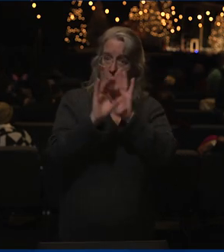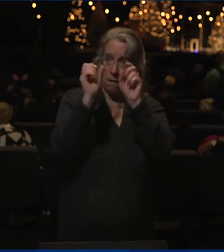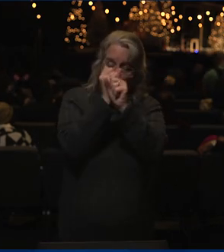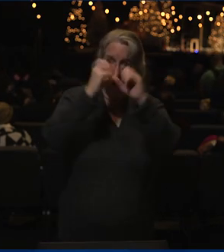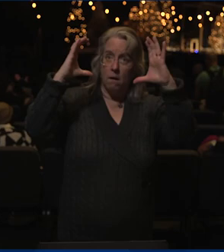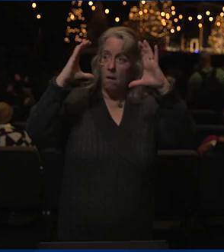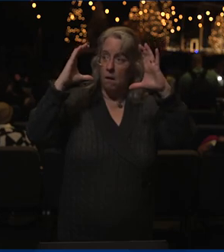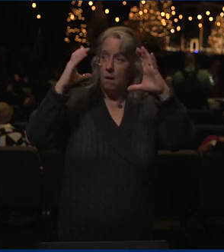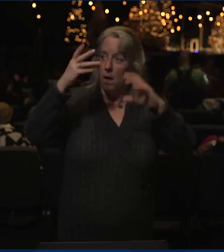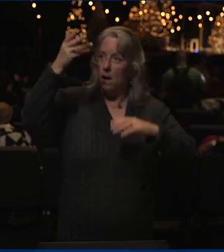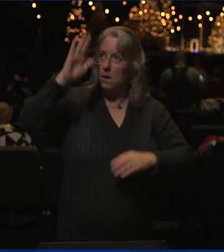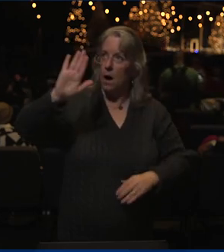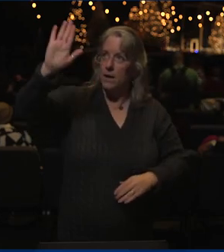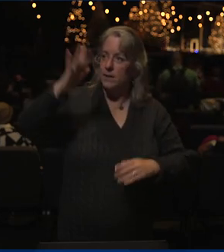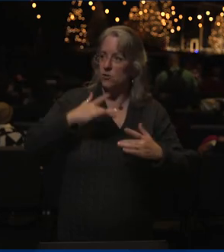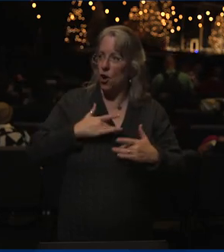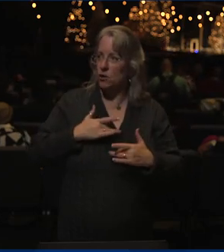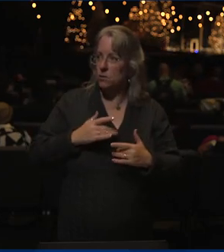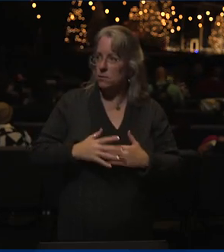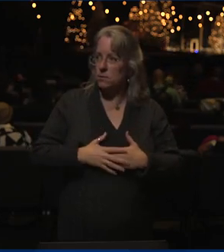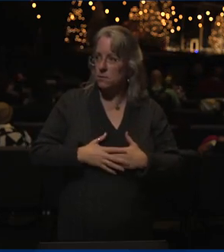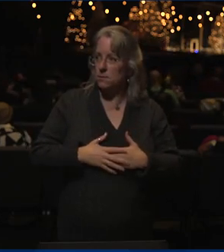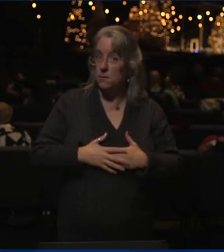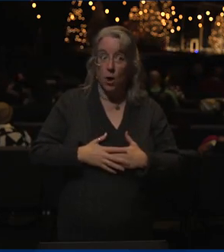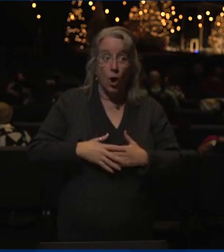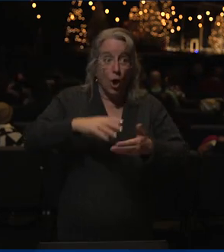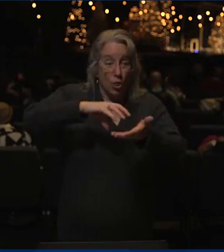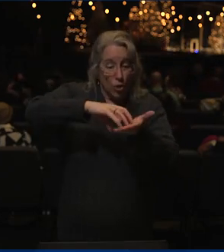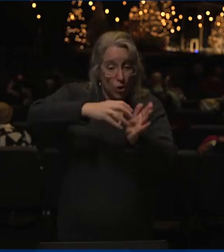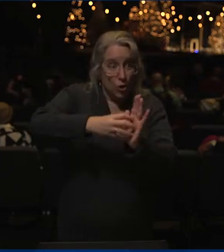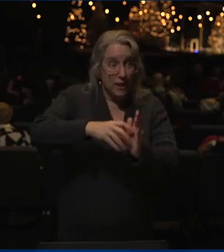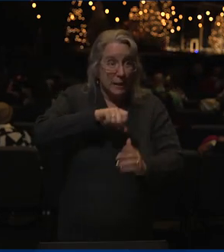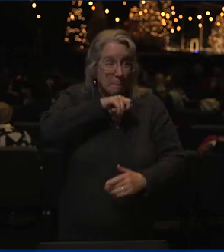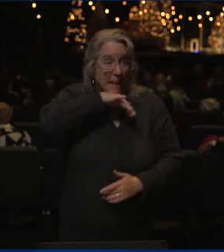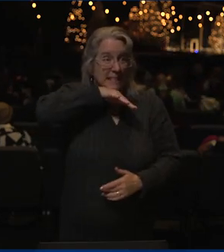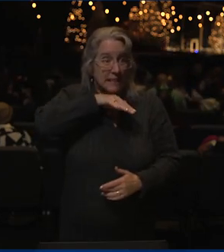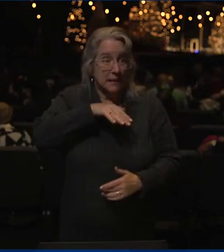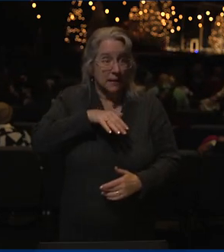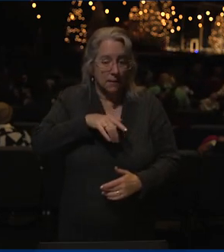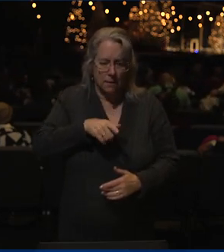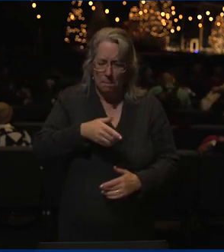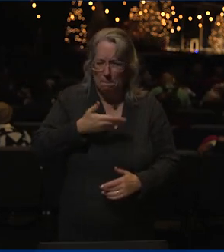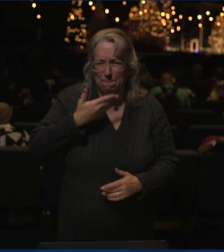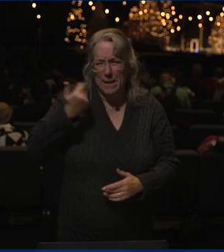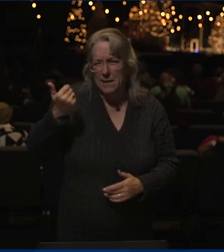Messy cookie, anyone? They're the best kind, the most frosting, the most yumminess.